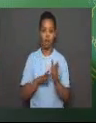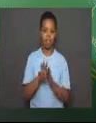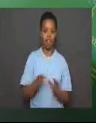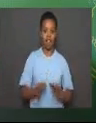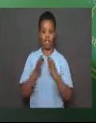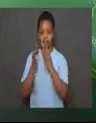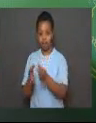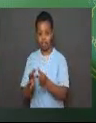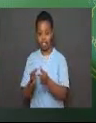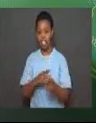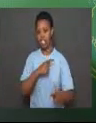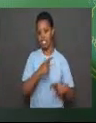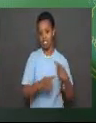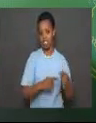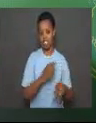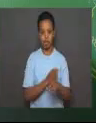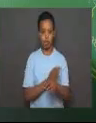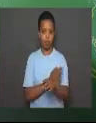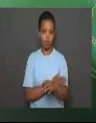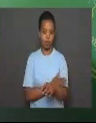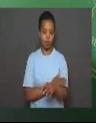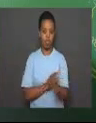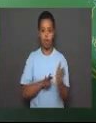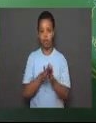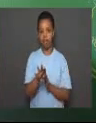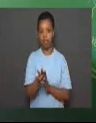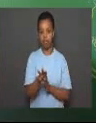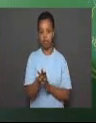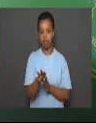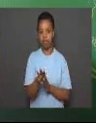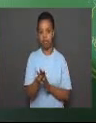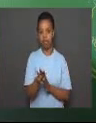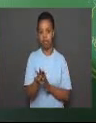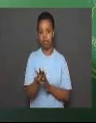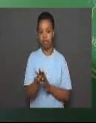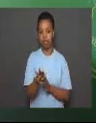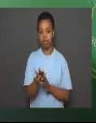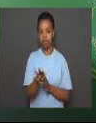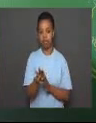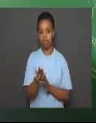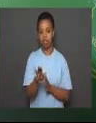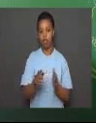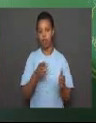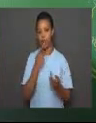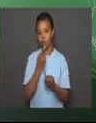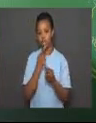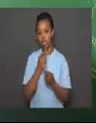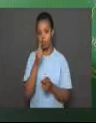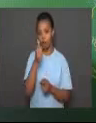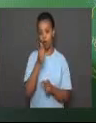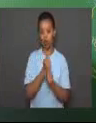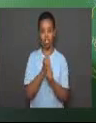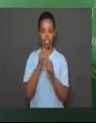the genetically modified bacterium is capable of making a protein that